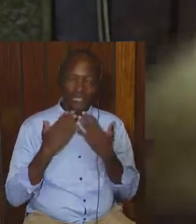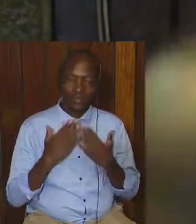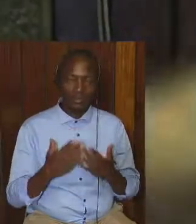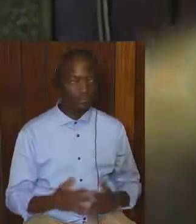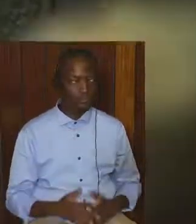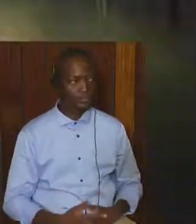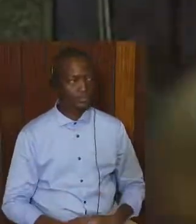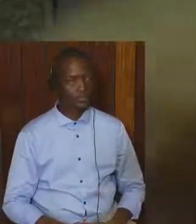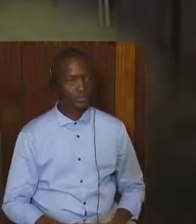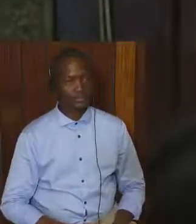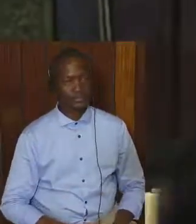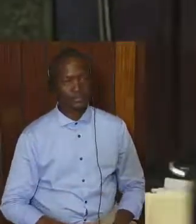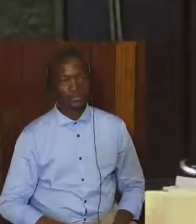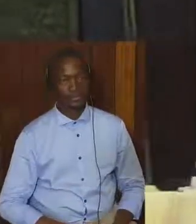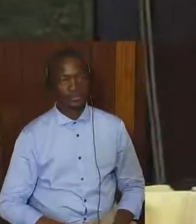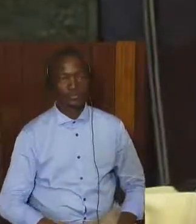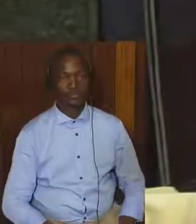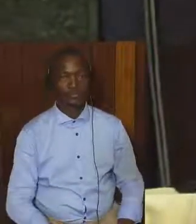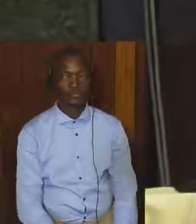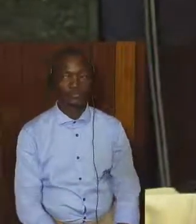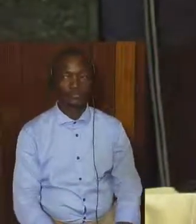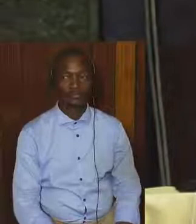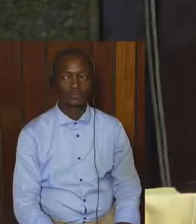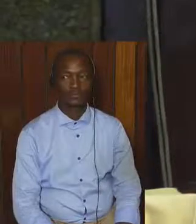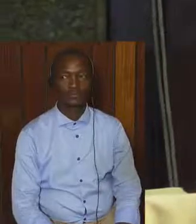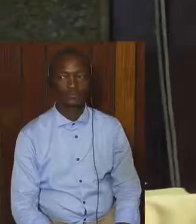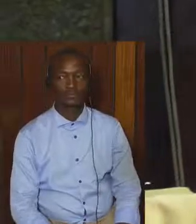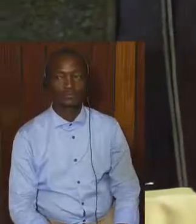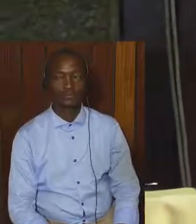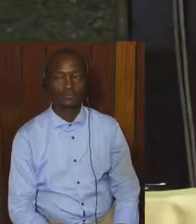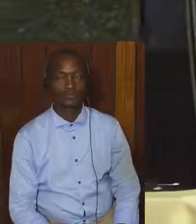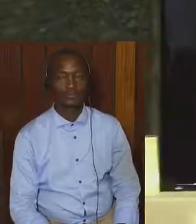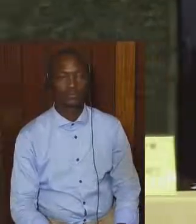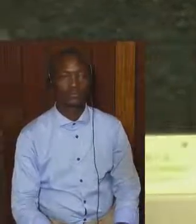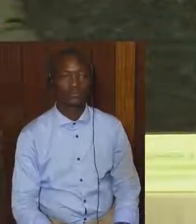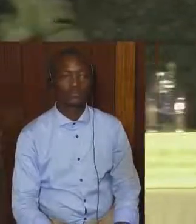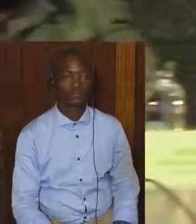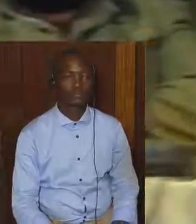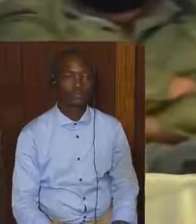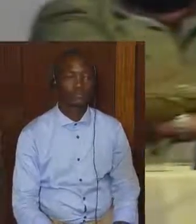you. Anybody else? Member Mabunda?